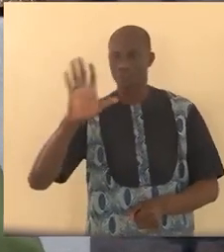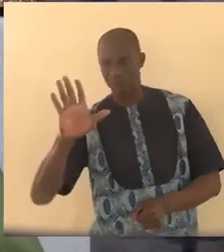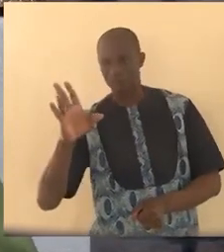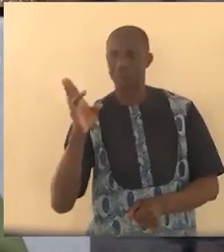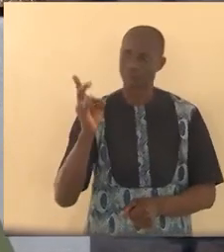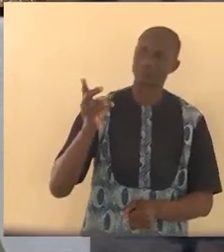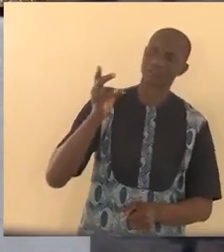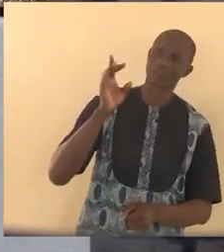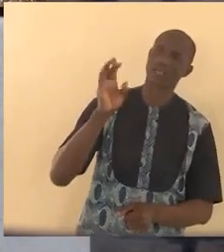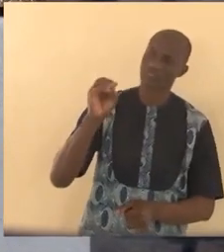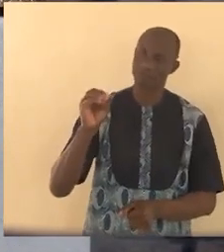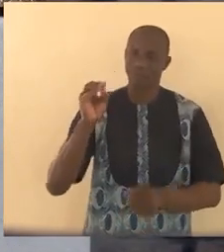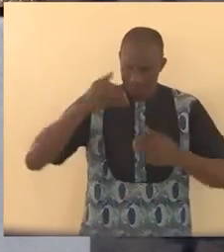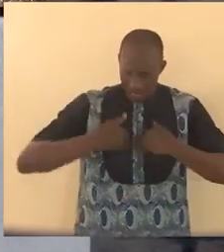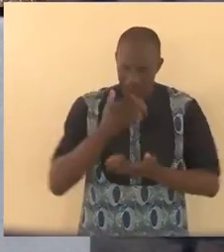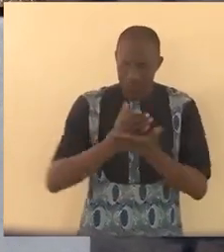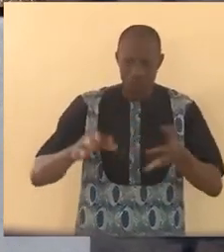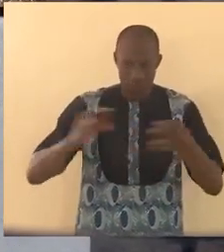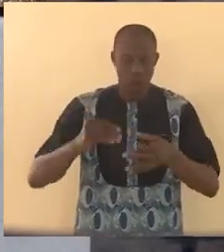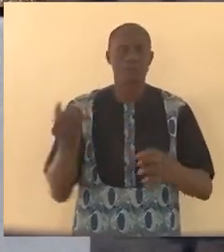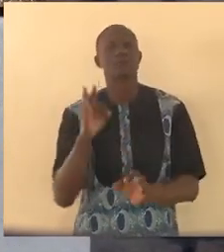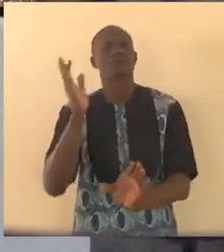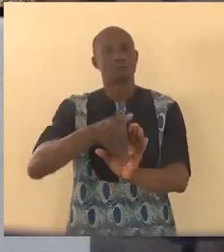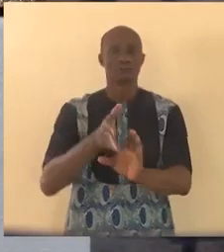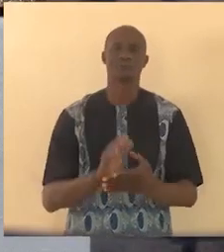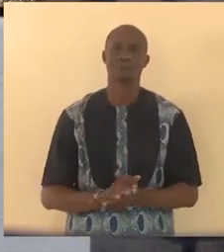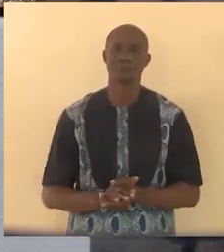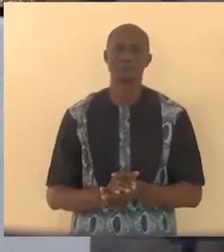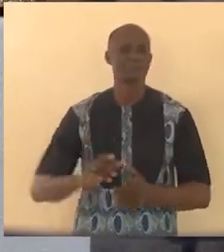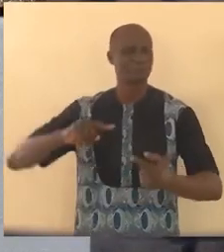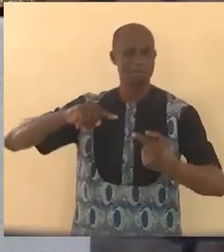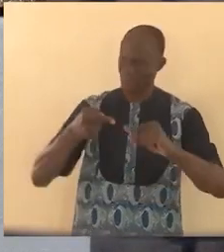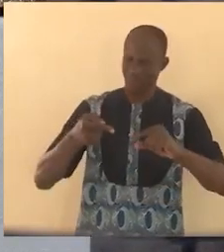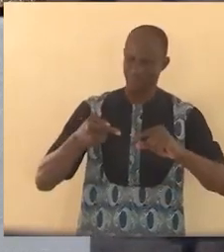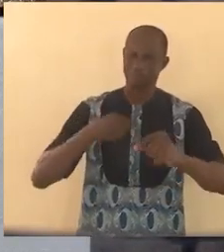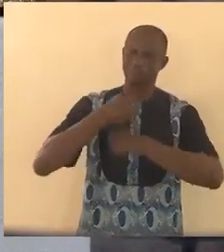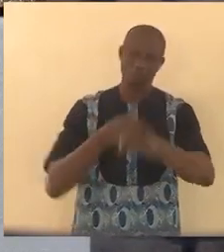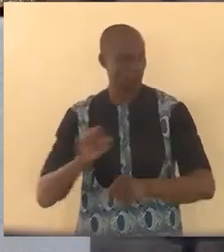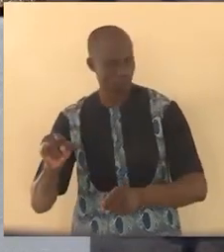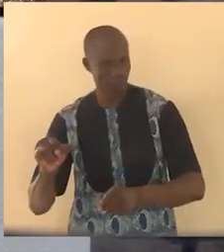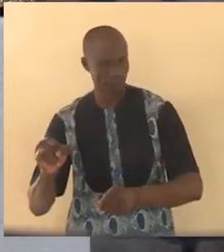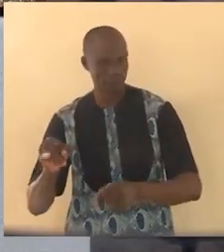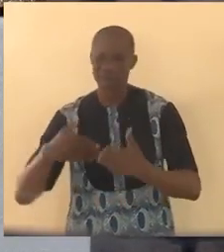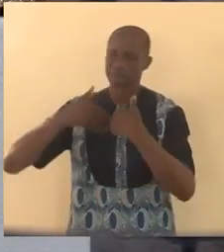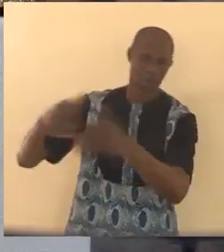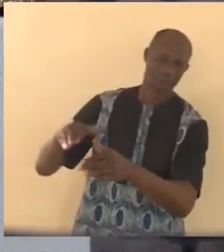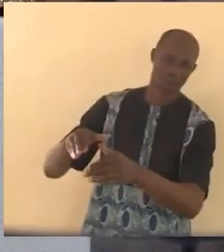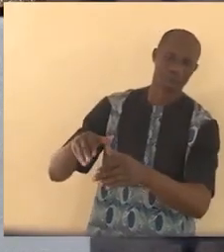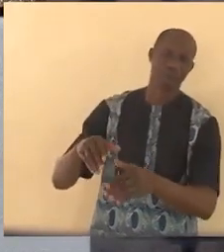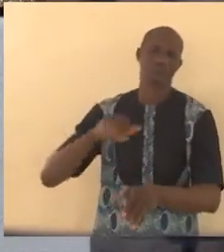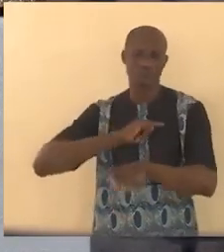80 people in the hall, everyone had some story of trauma. Pain, suffering,